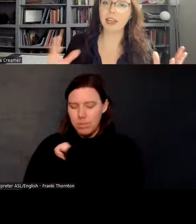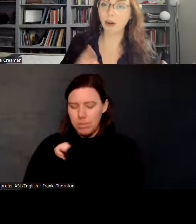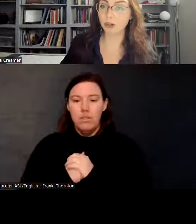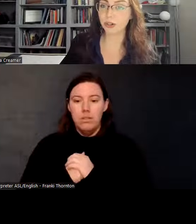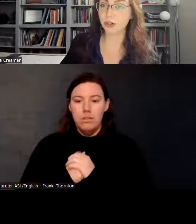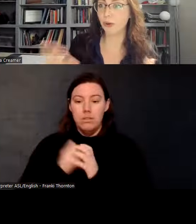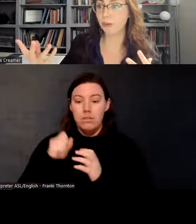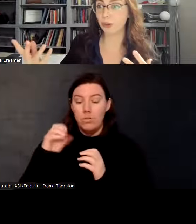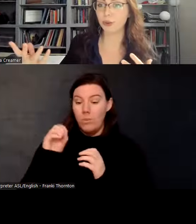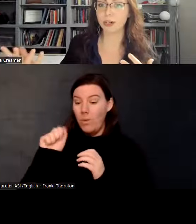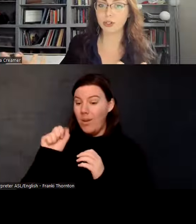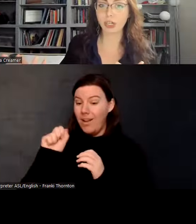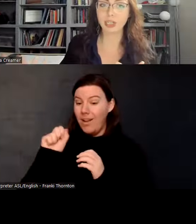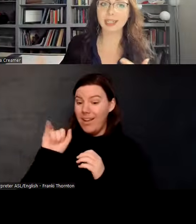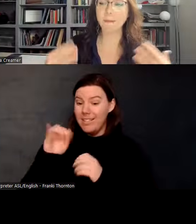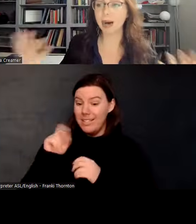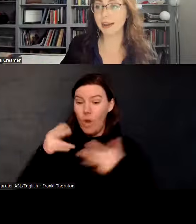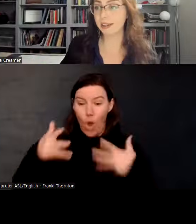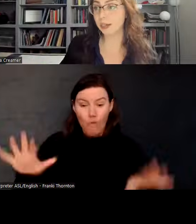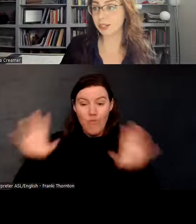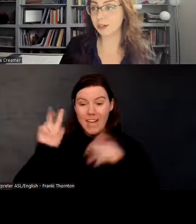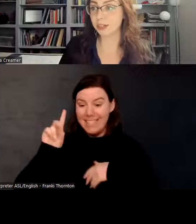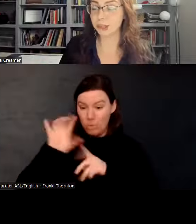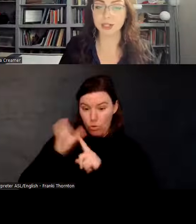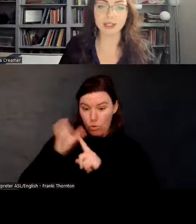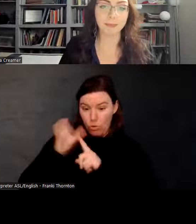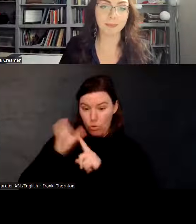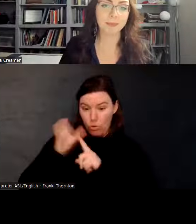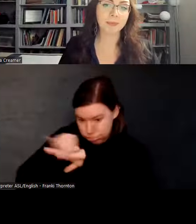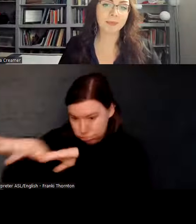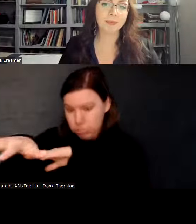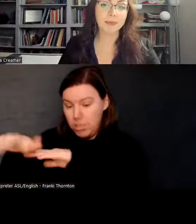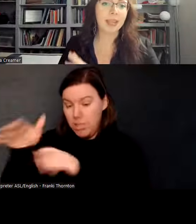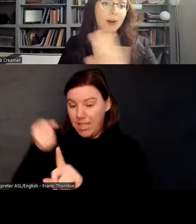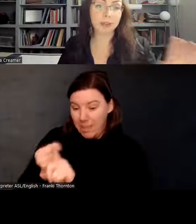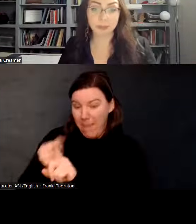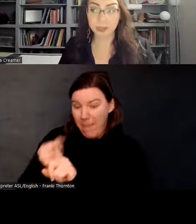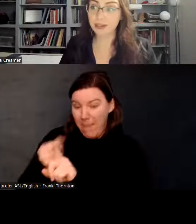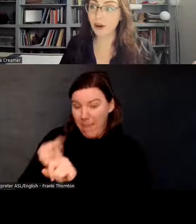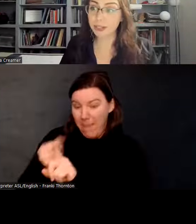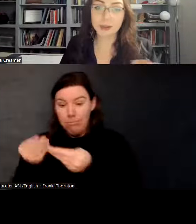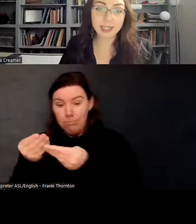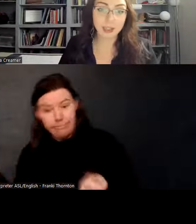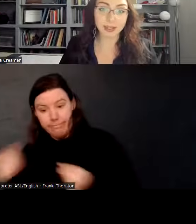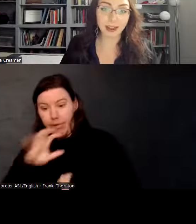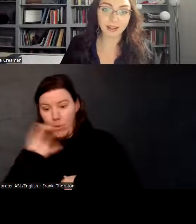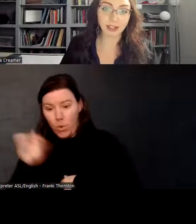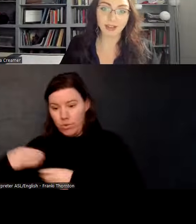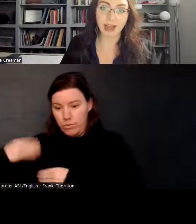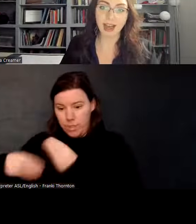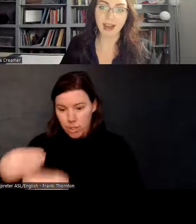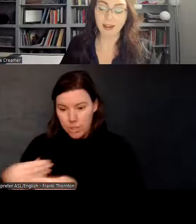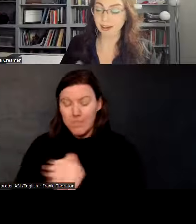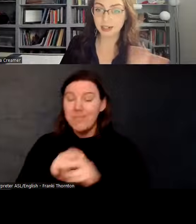affect and alter local mortuary traditions by the Neo-Assyrian period. However, we also need to